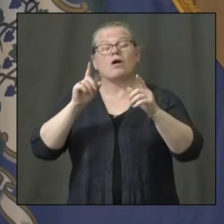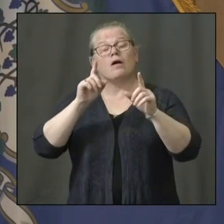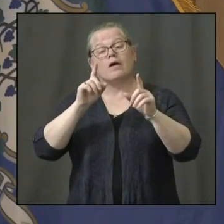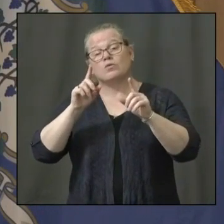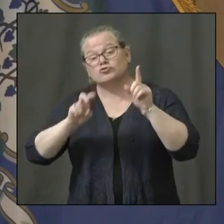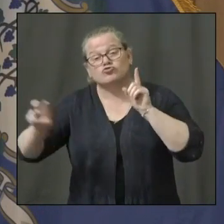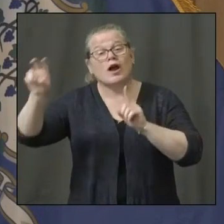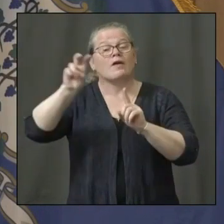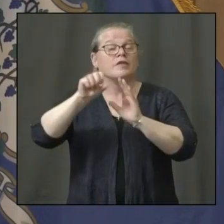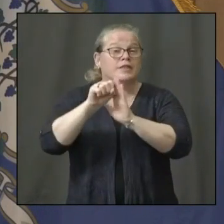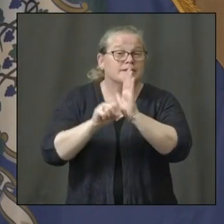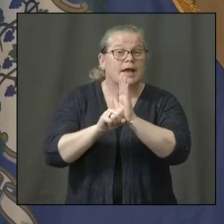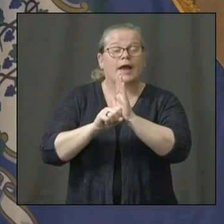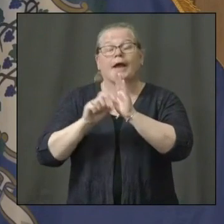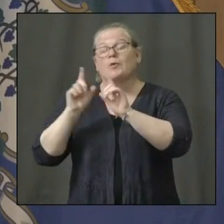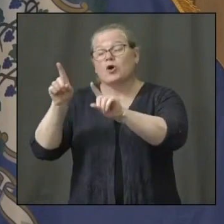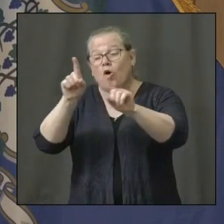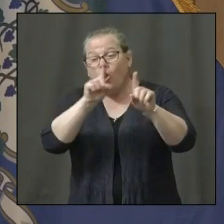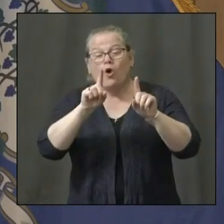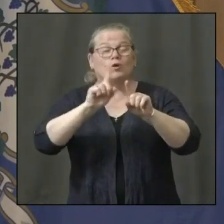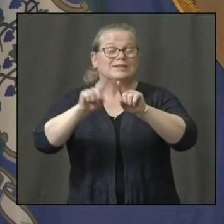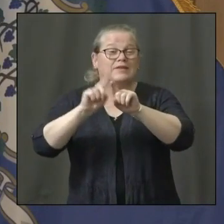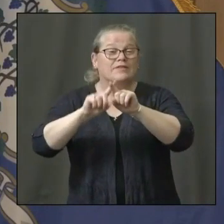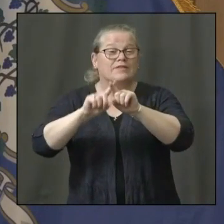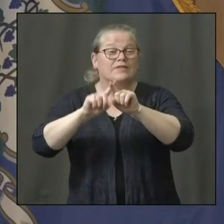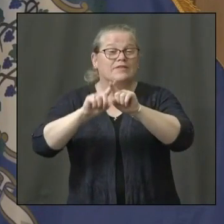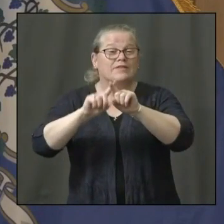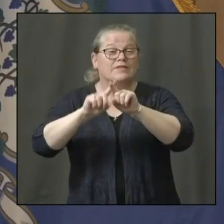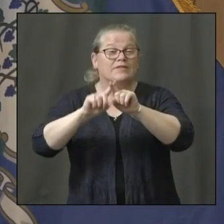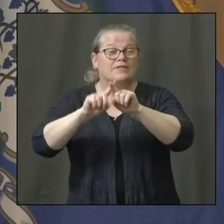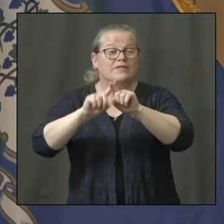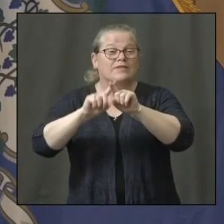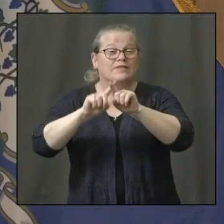talk a little bit in a few minutes about our